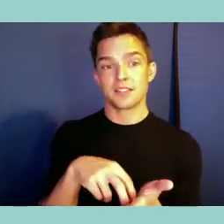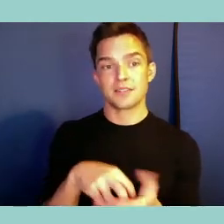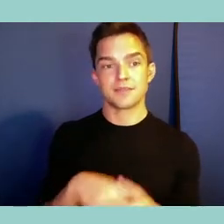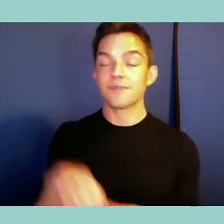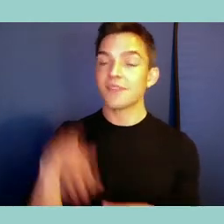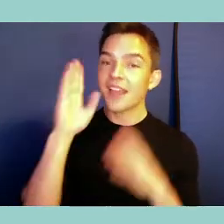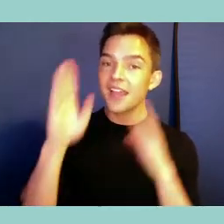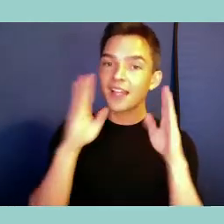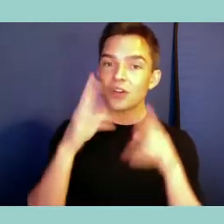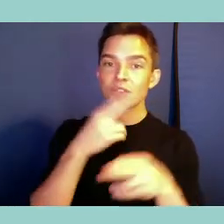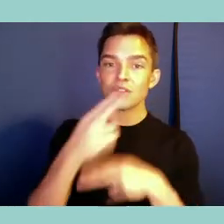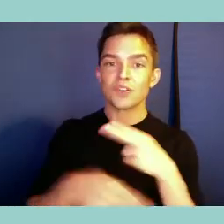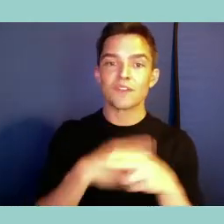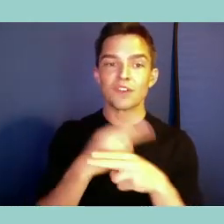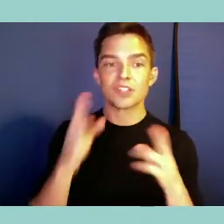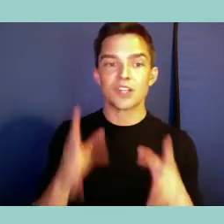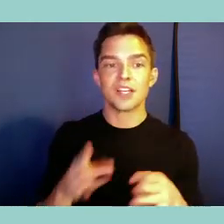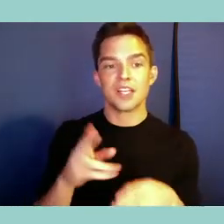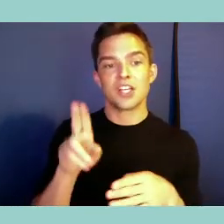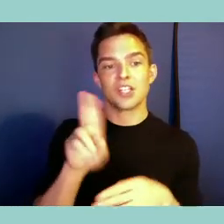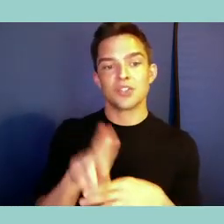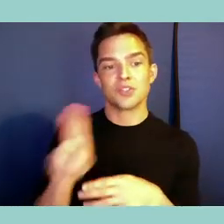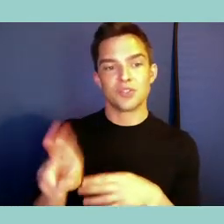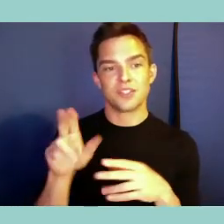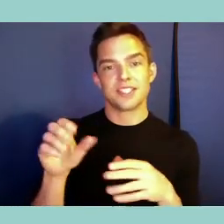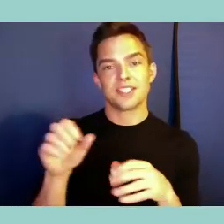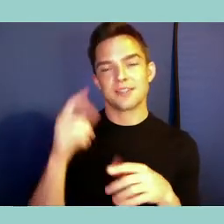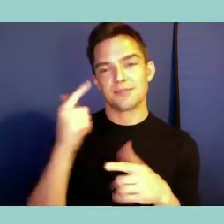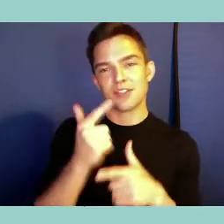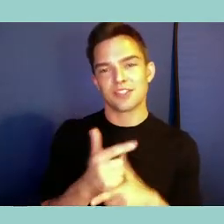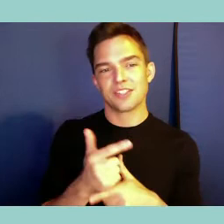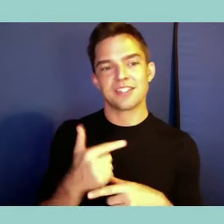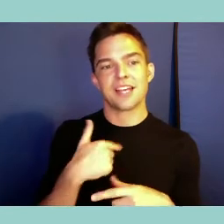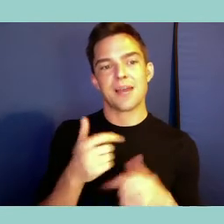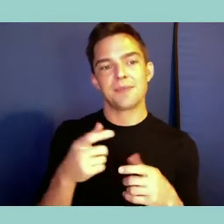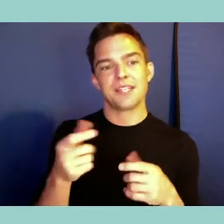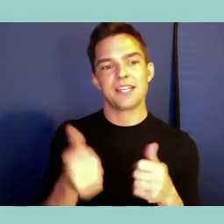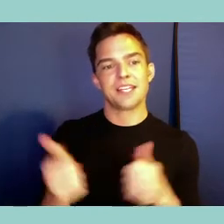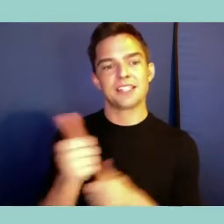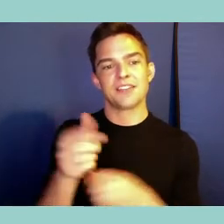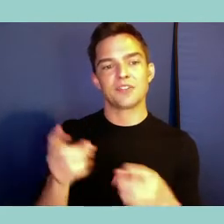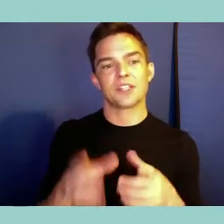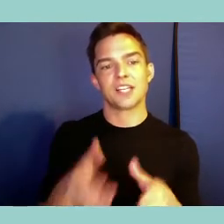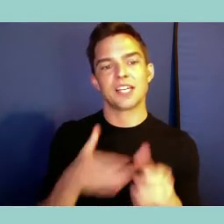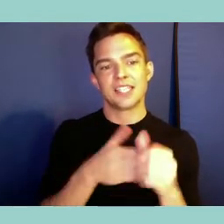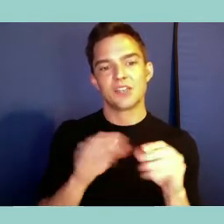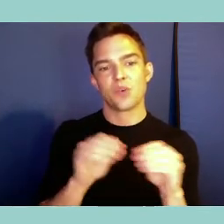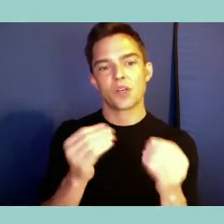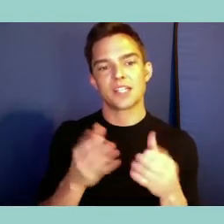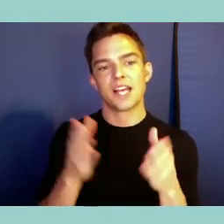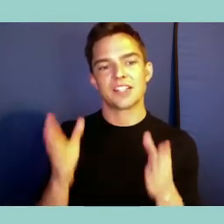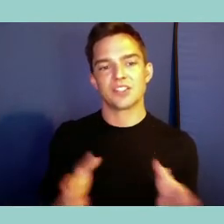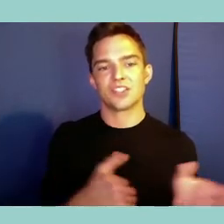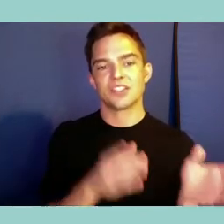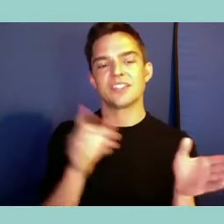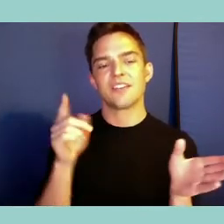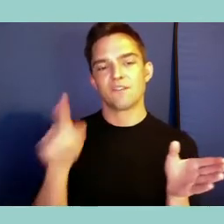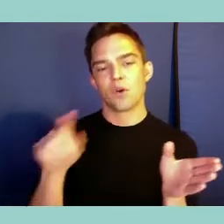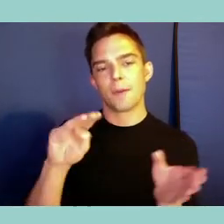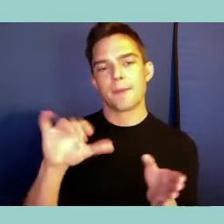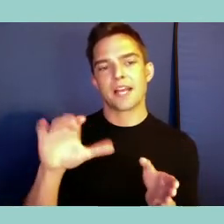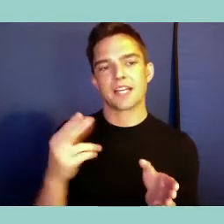rise. Hello, Universalist and Unitarian siblings. My name is Lisa Jones, executive director and lead organizer at